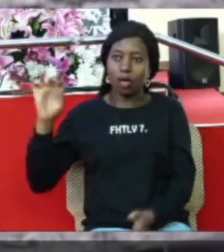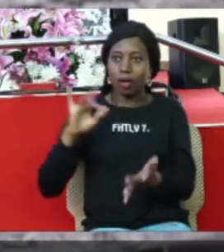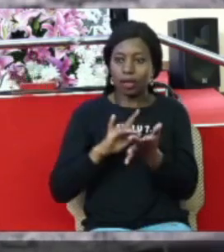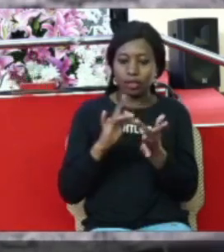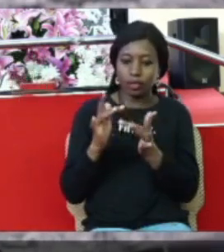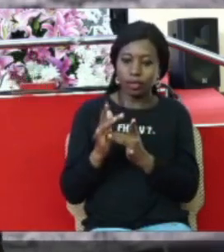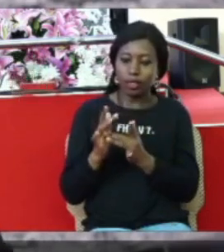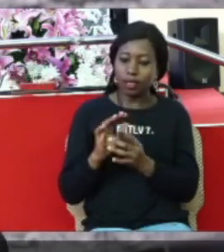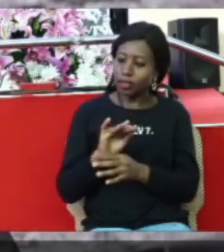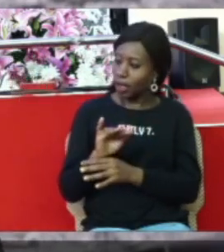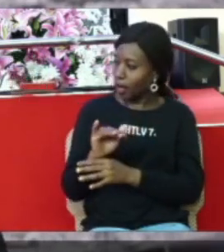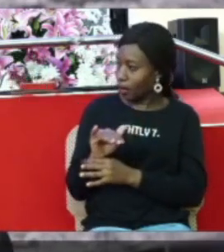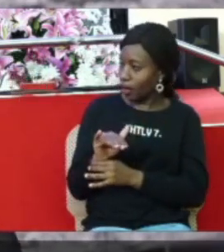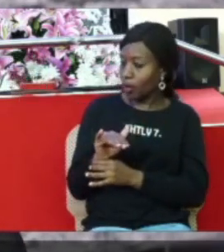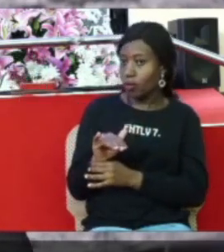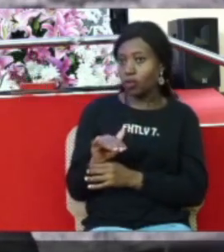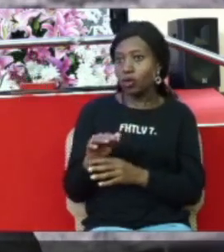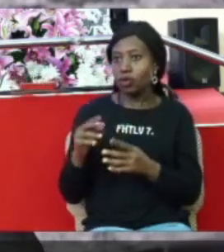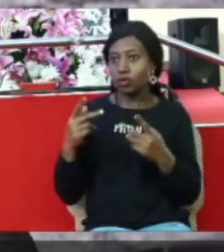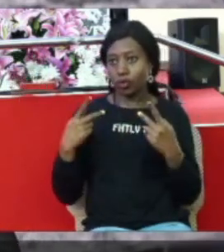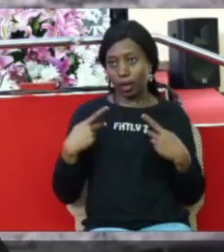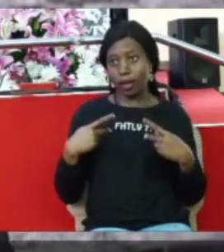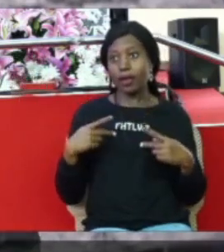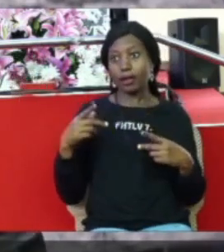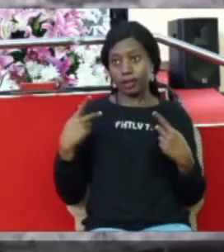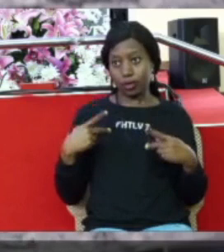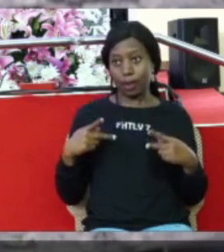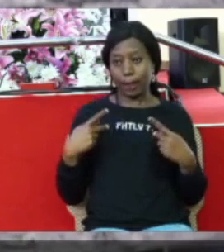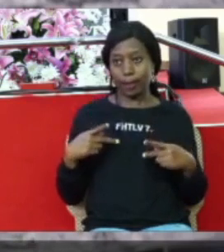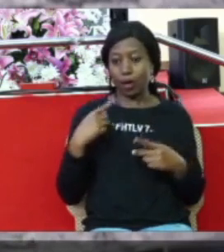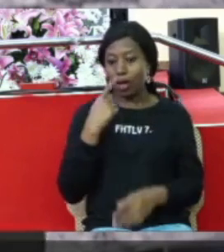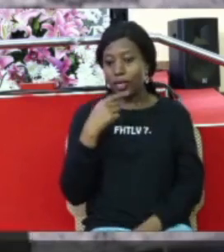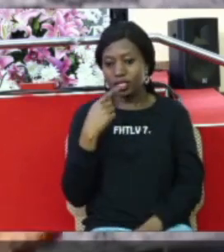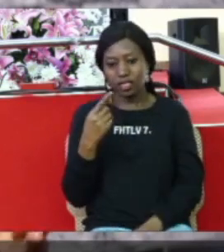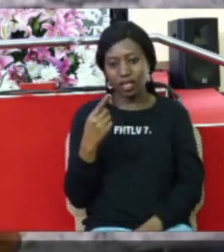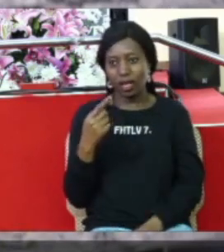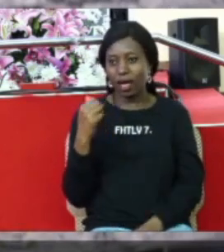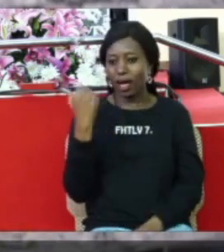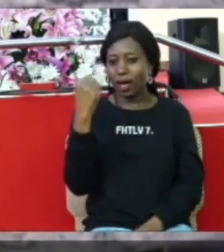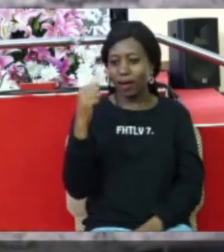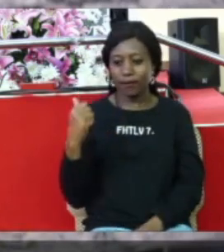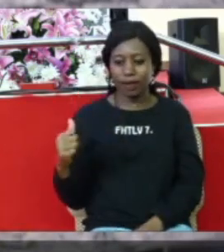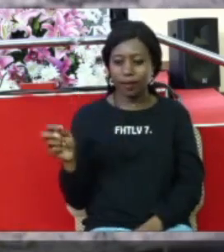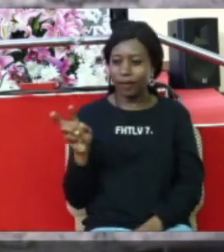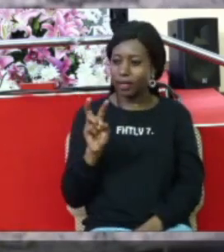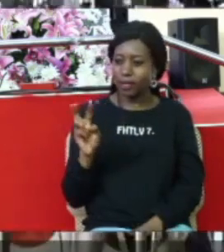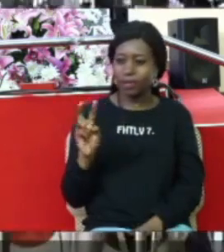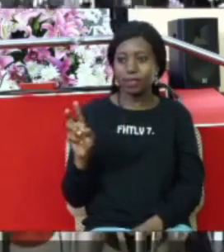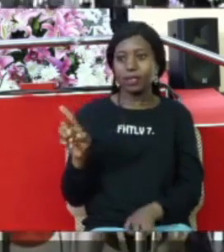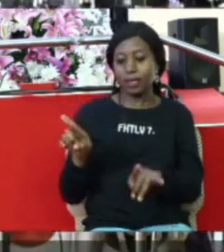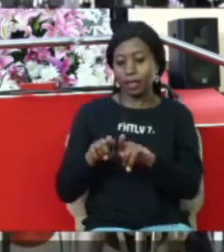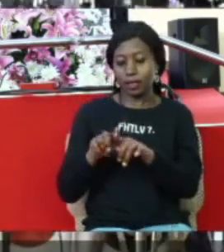around and said to the crowd that followed him, I said to you, I have not found such great faith, not even in